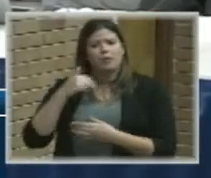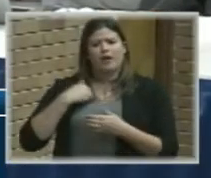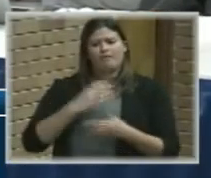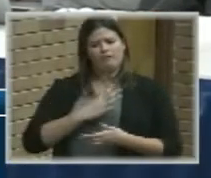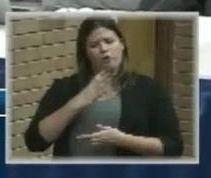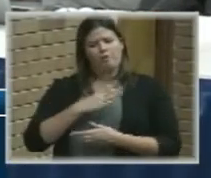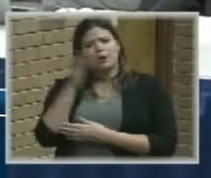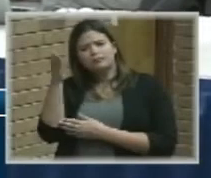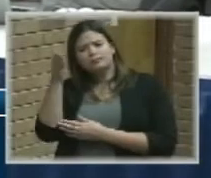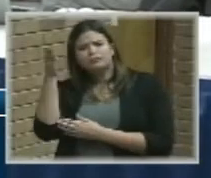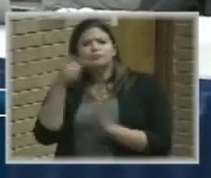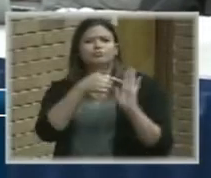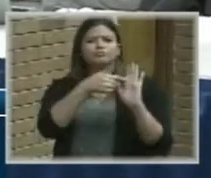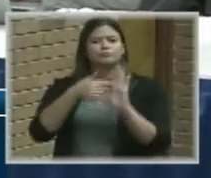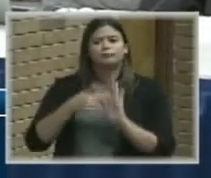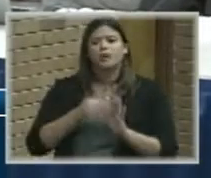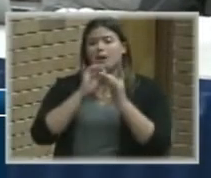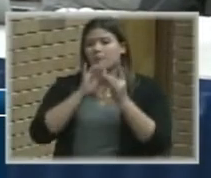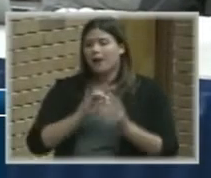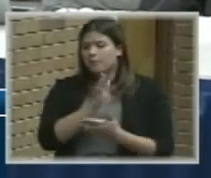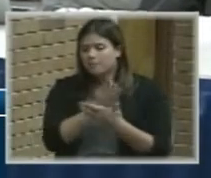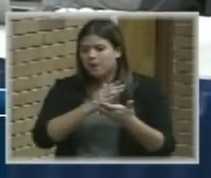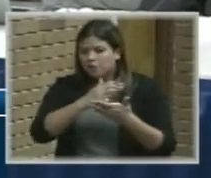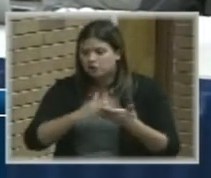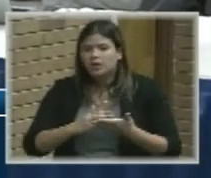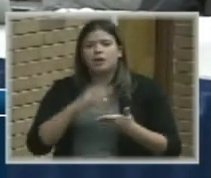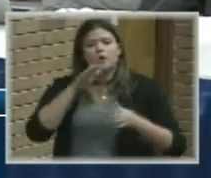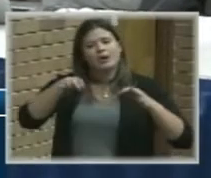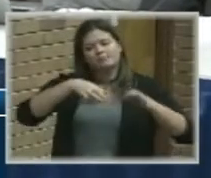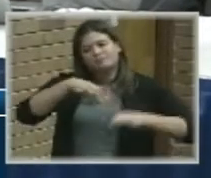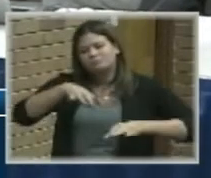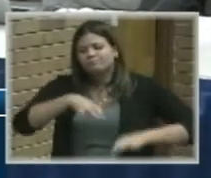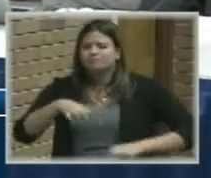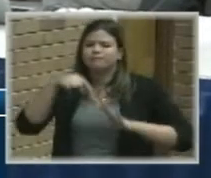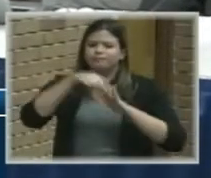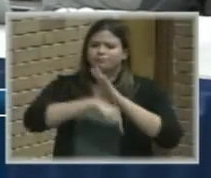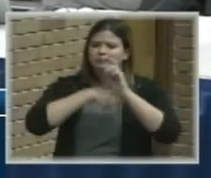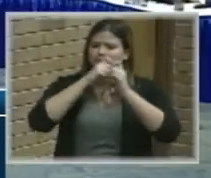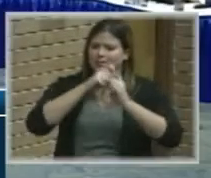presentation on the budget, going through it in some detail.